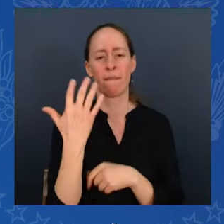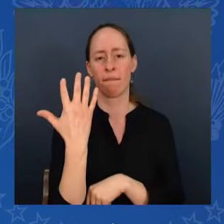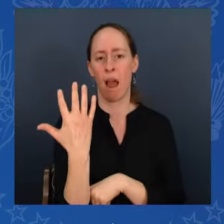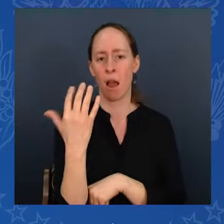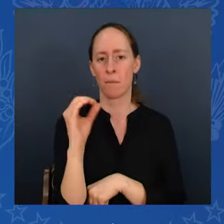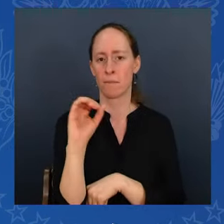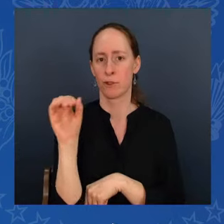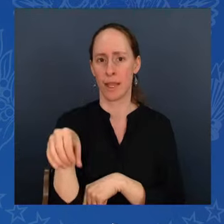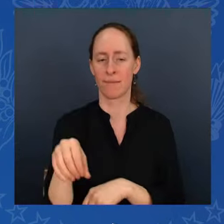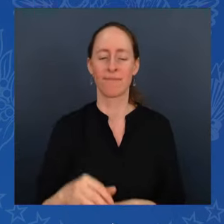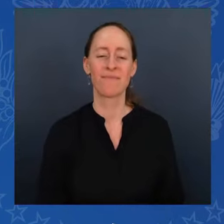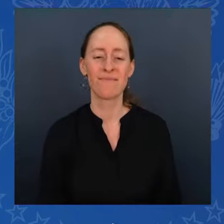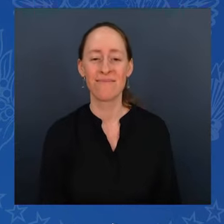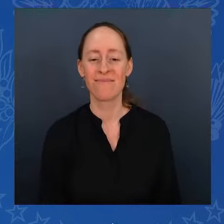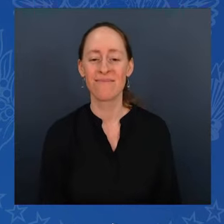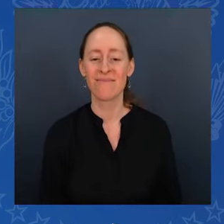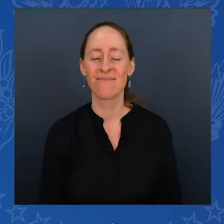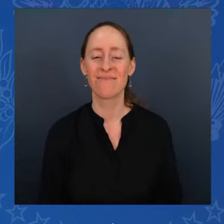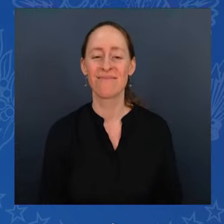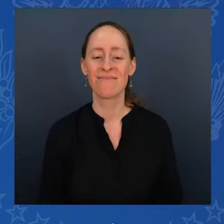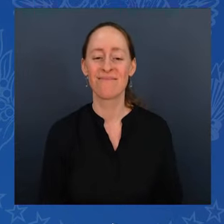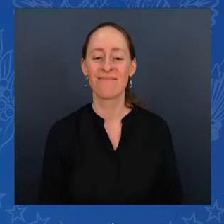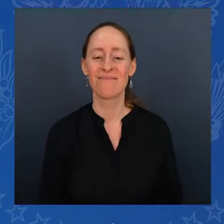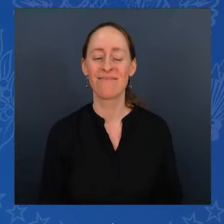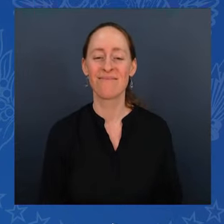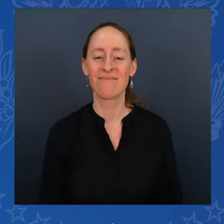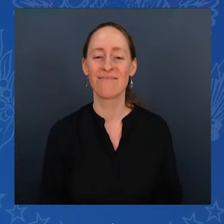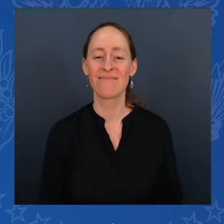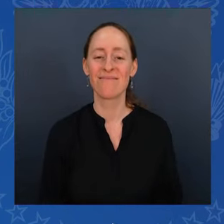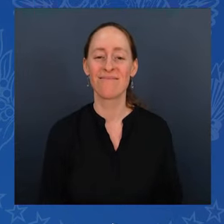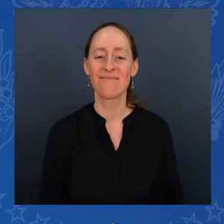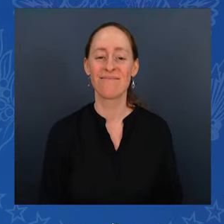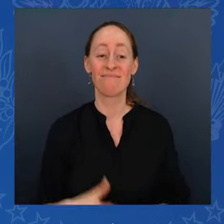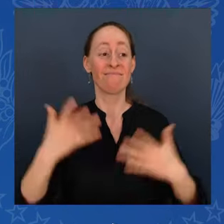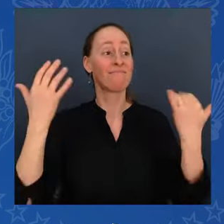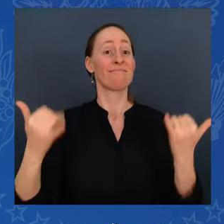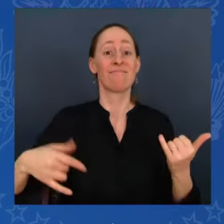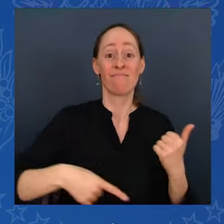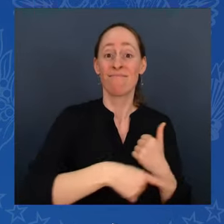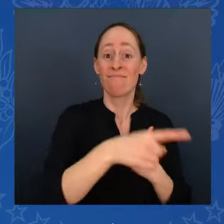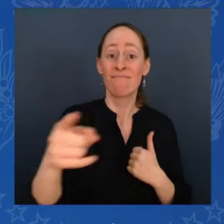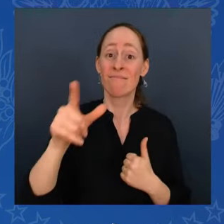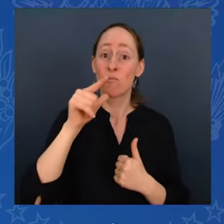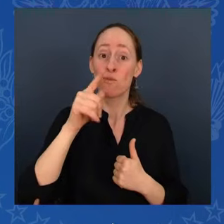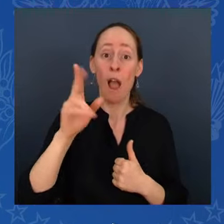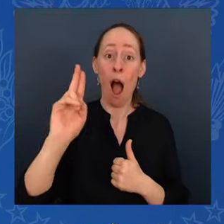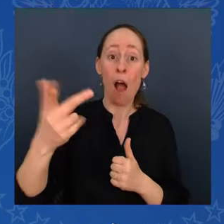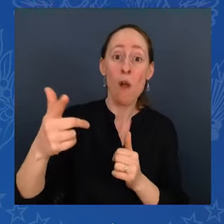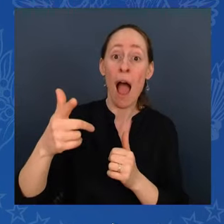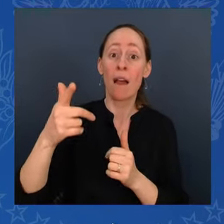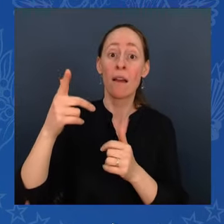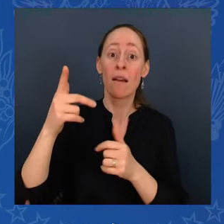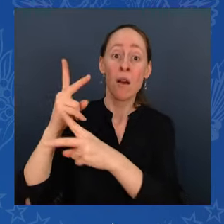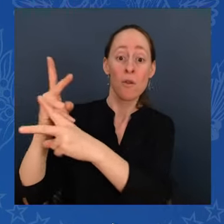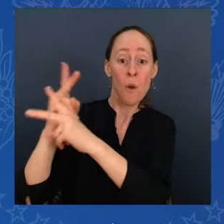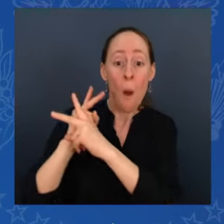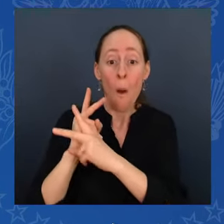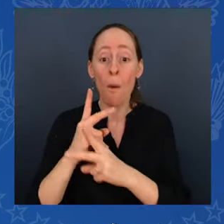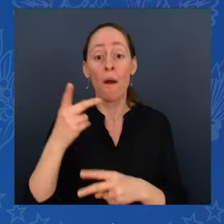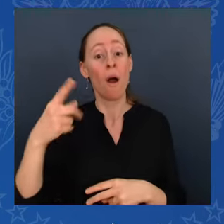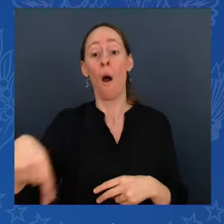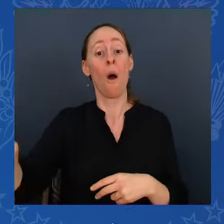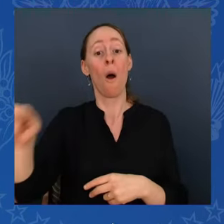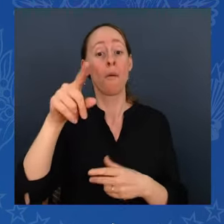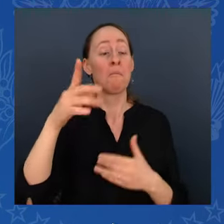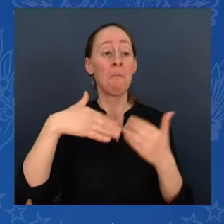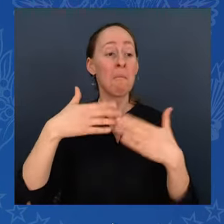Now, that means no one with undergraduate loans, whether a community college or four-year college, have to pay more than 5% of their discretionary income to repay those